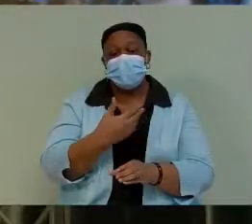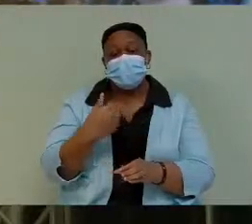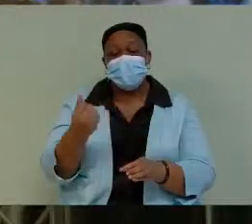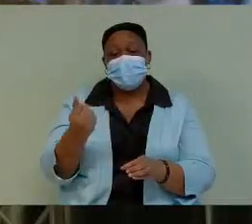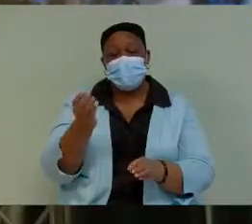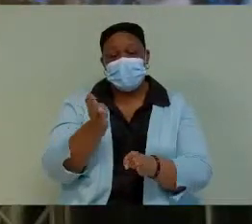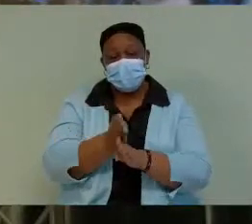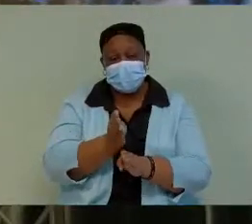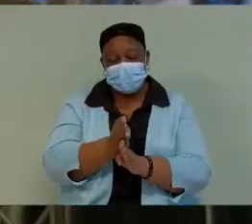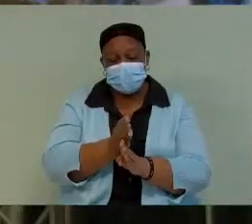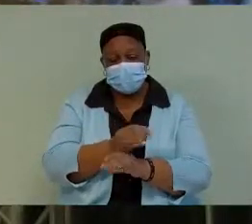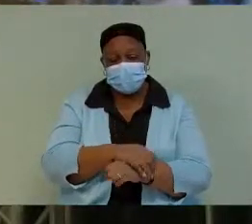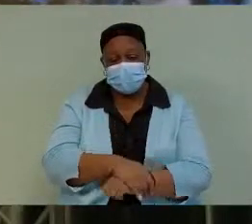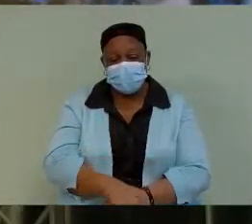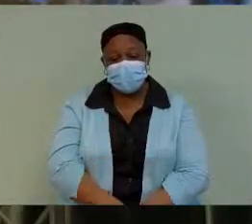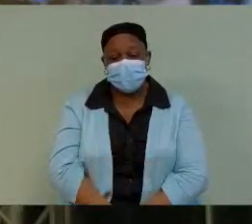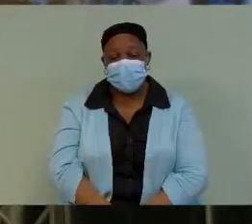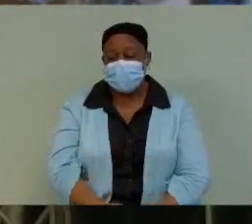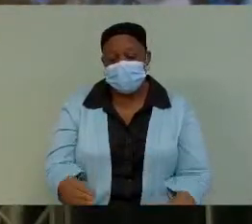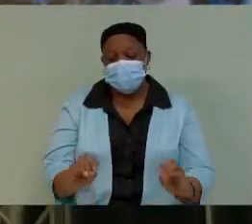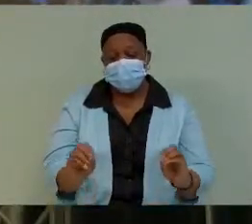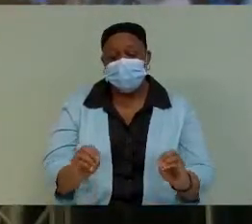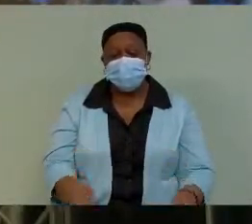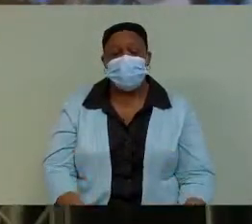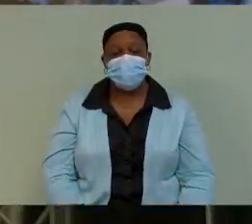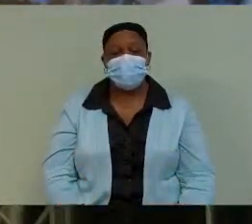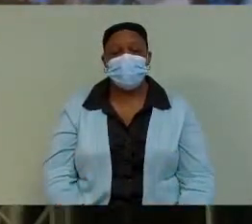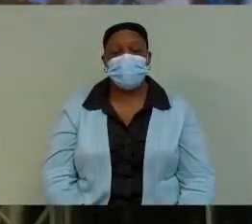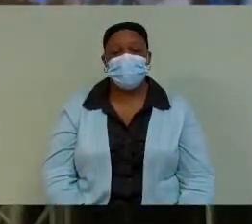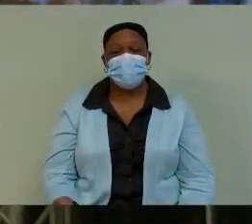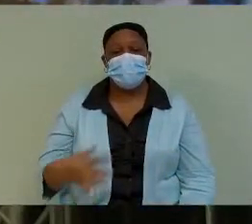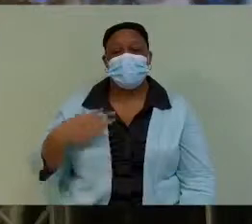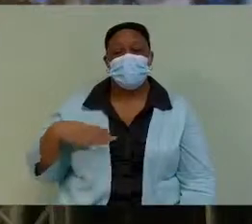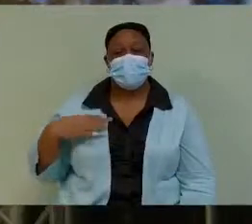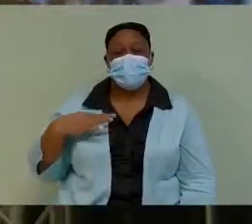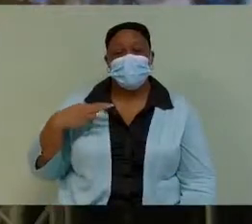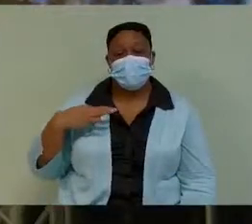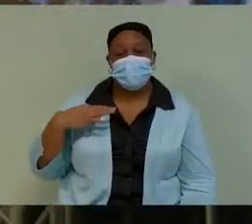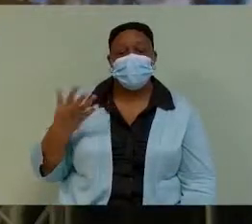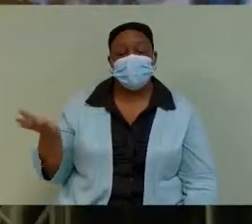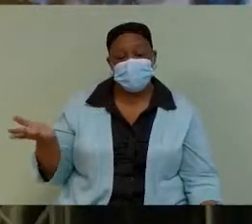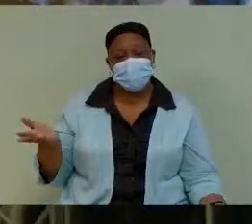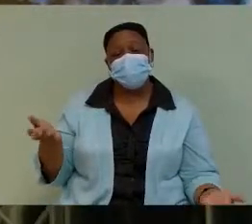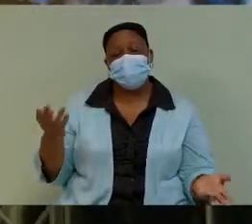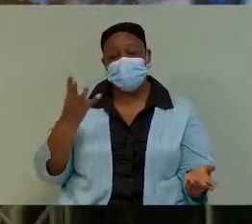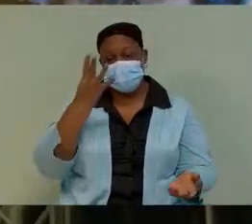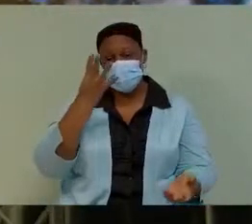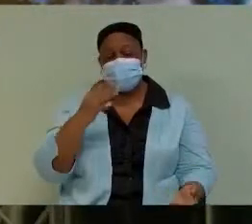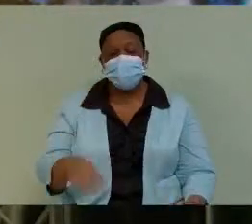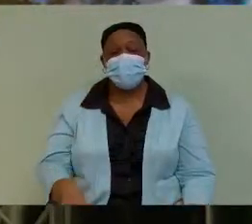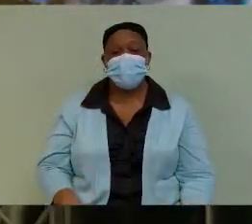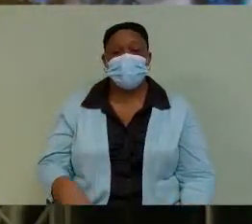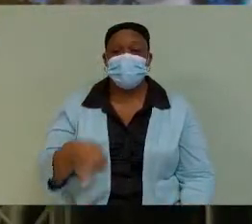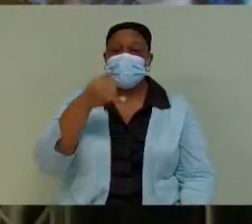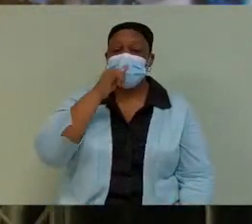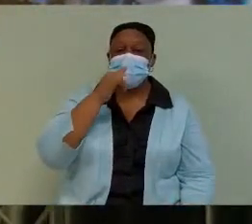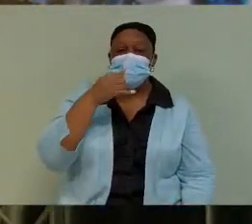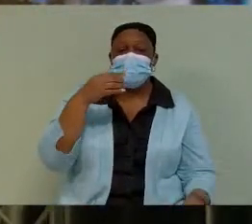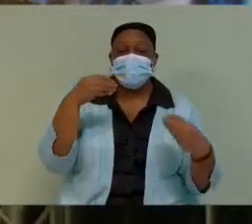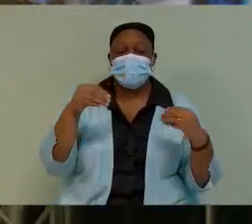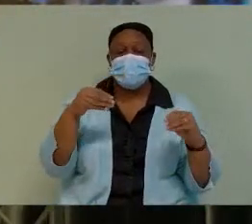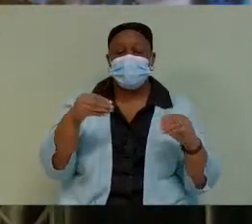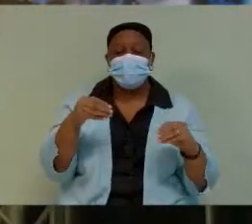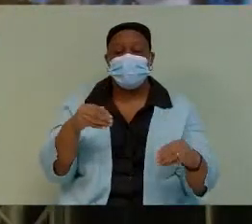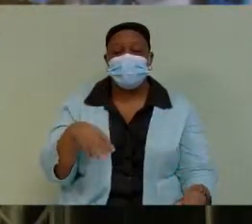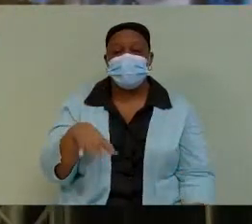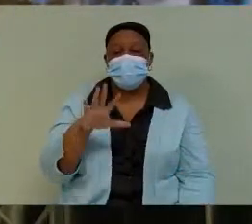bus 0. Clothing stores 4, rum bars, there were 5. Doctors, there